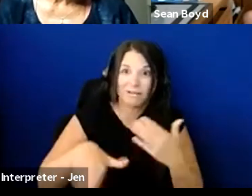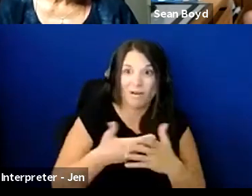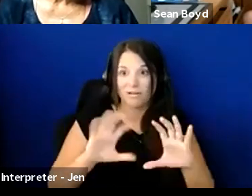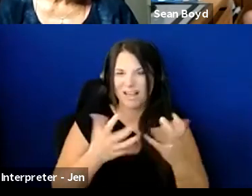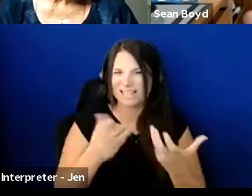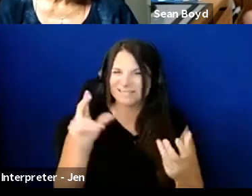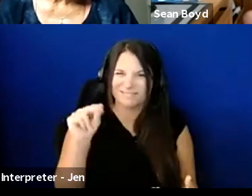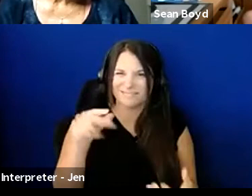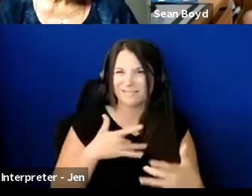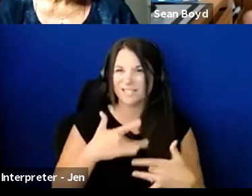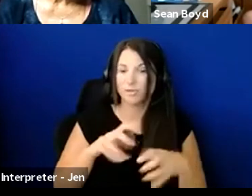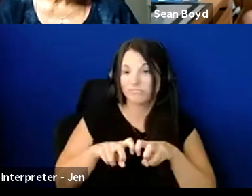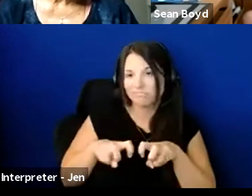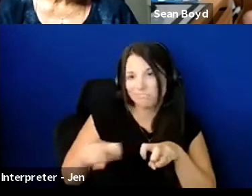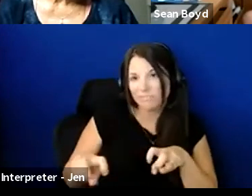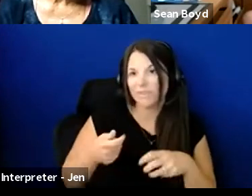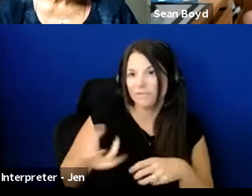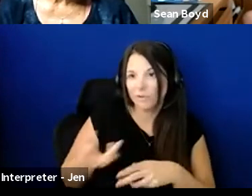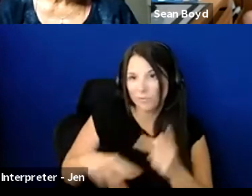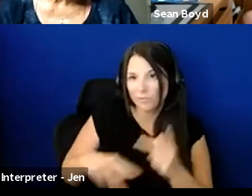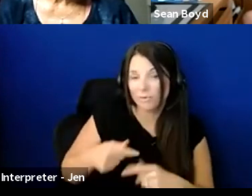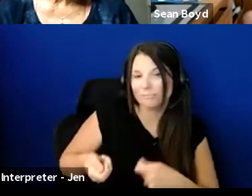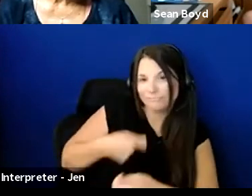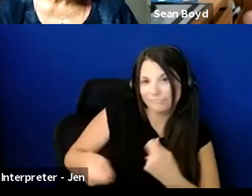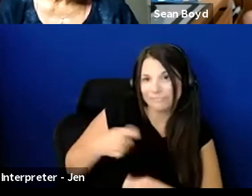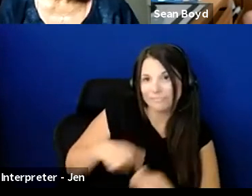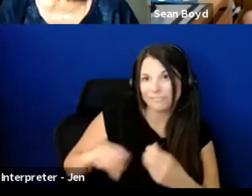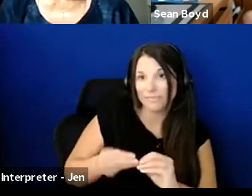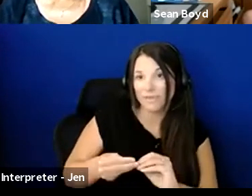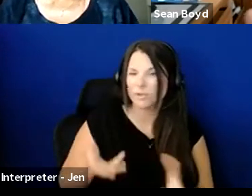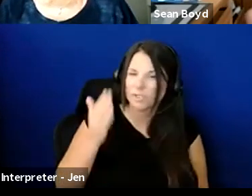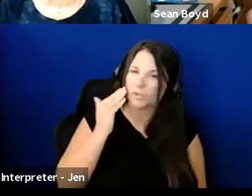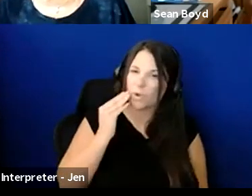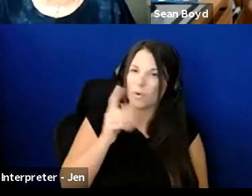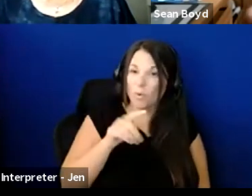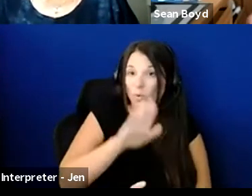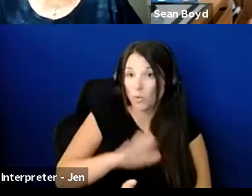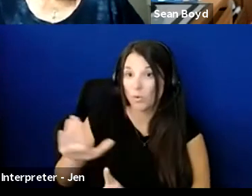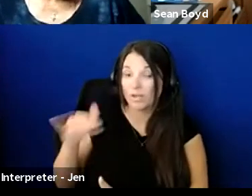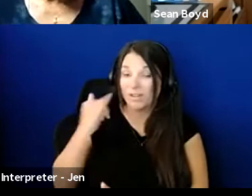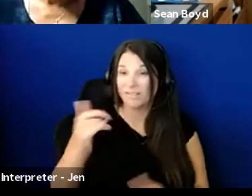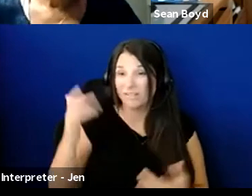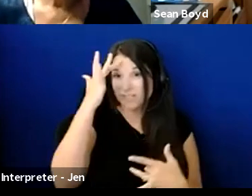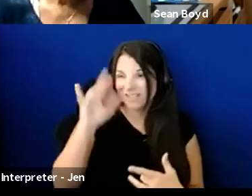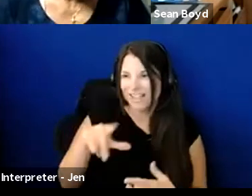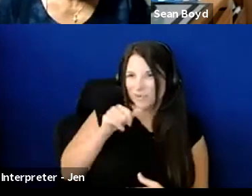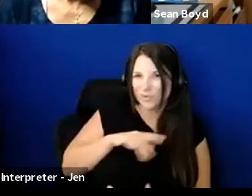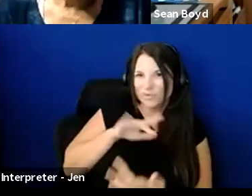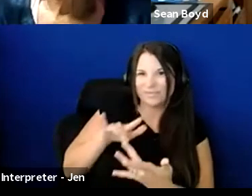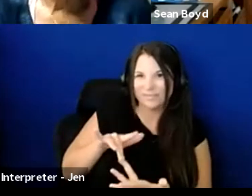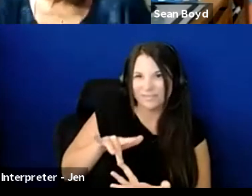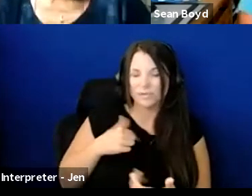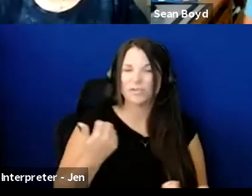to a few people, you exchange phone numbers, you get to know those people. And if you're sick, you go to them. And so I've tried to recreate that the best that